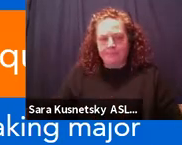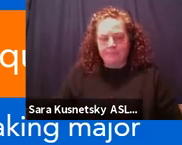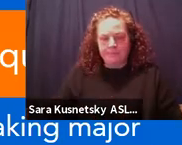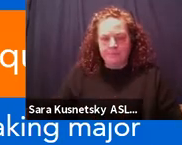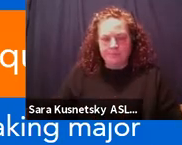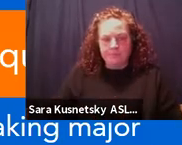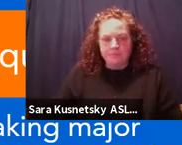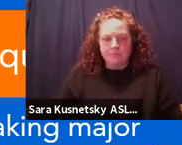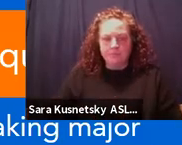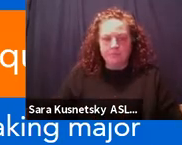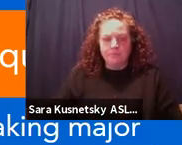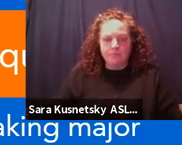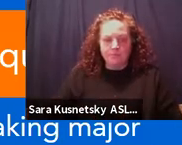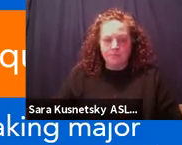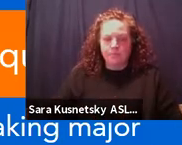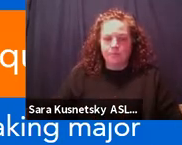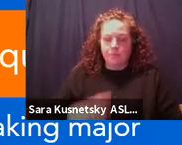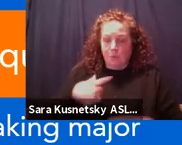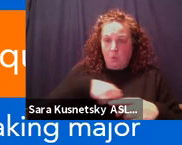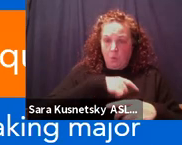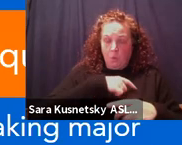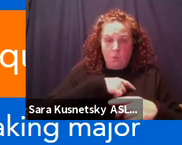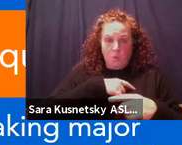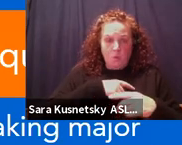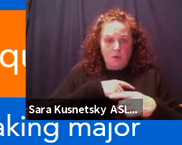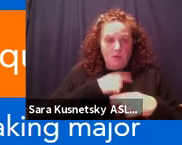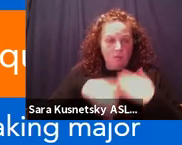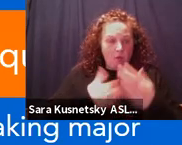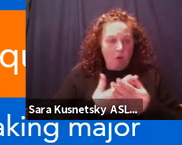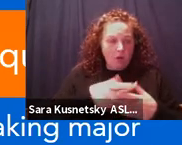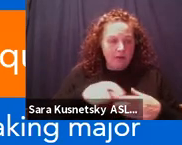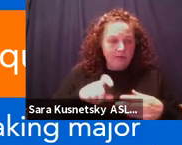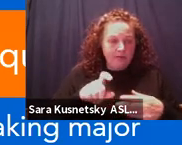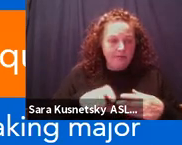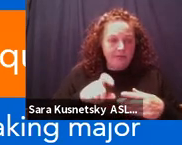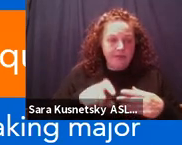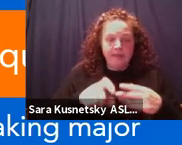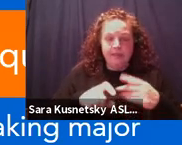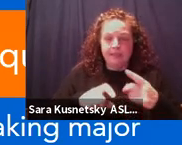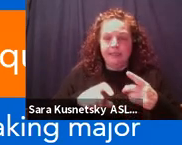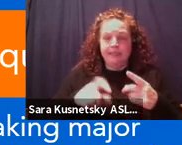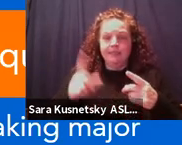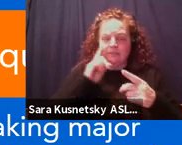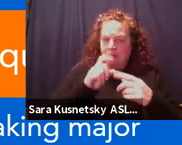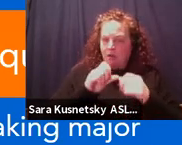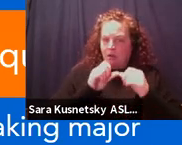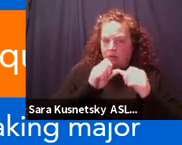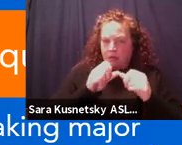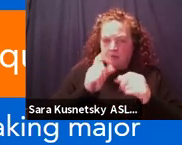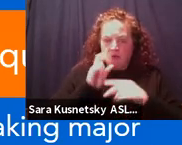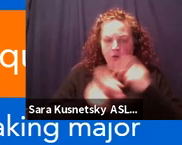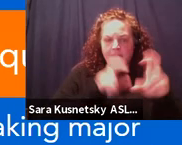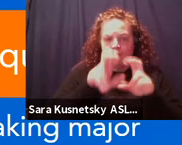We've taken each of the new investments and allocated them out to the students that they are supporting. And the first investment and our